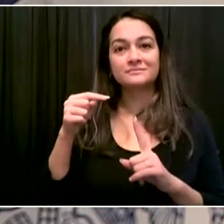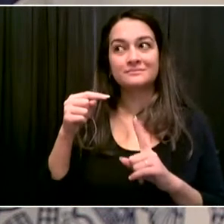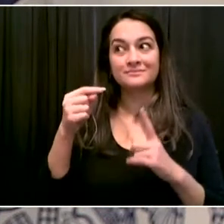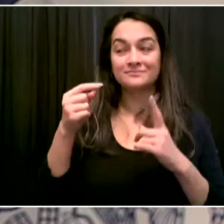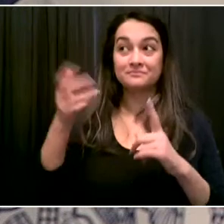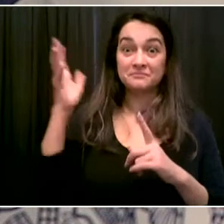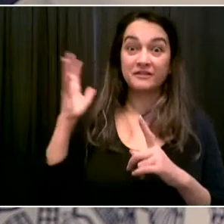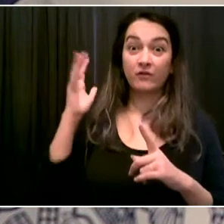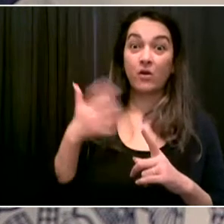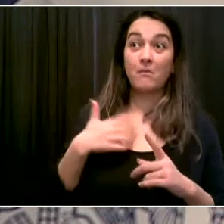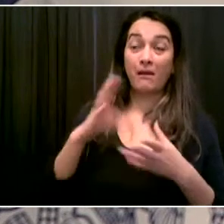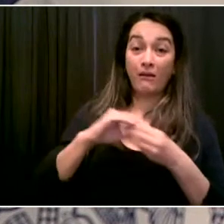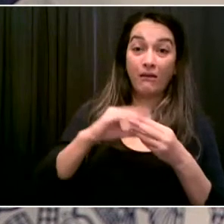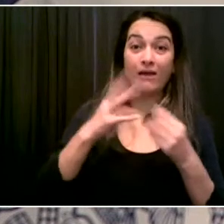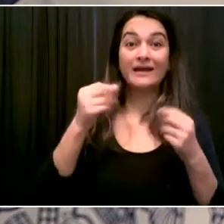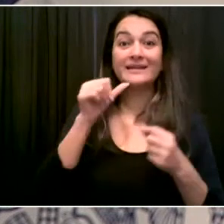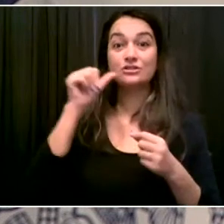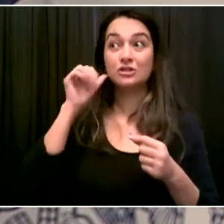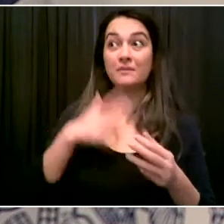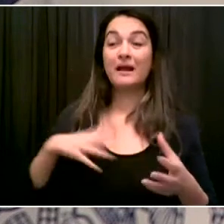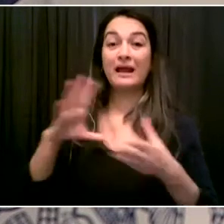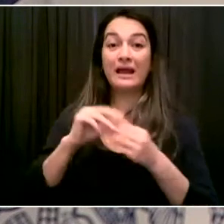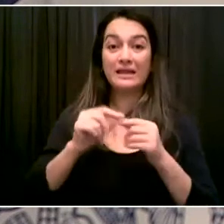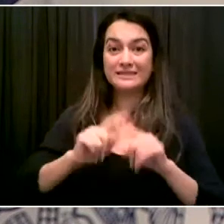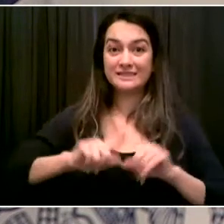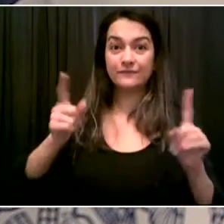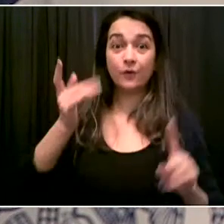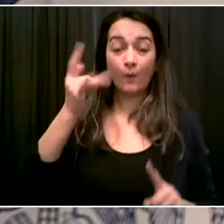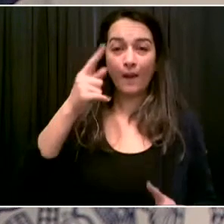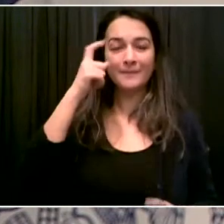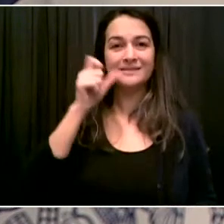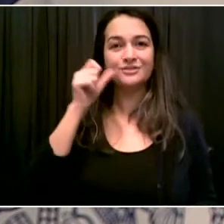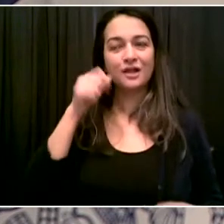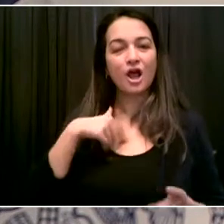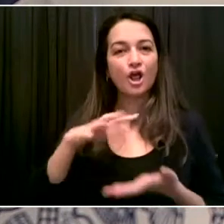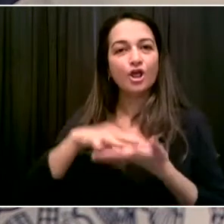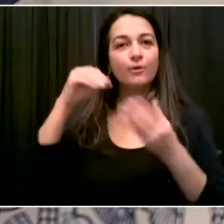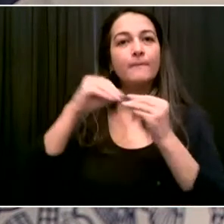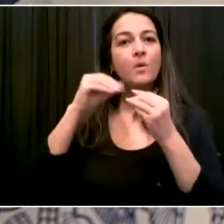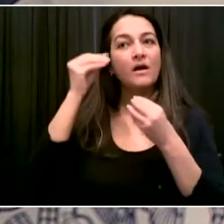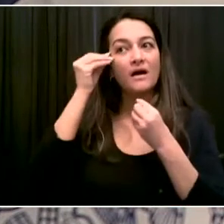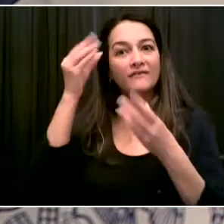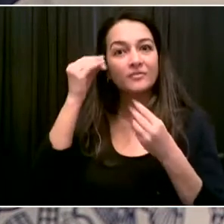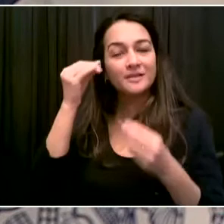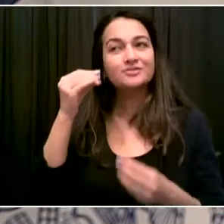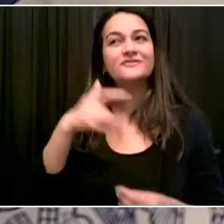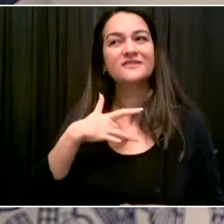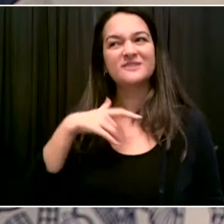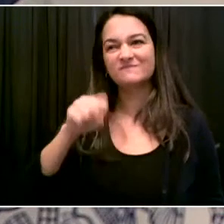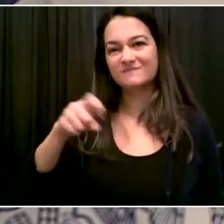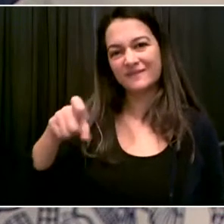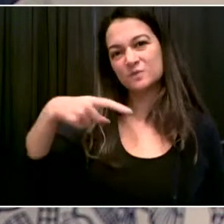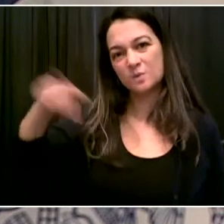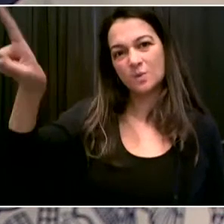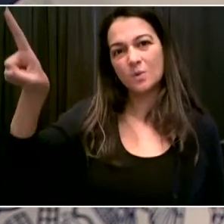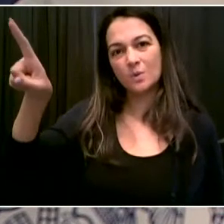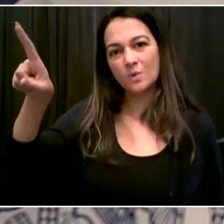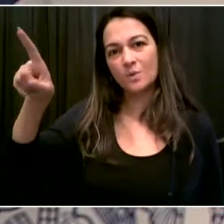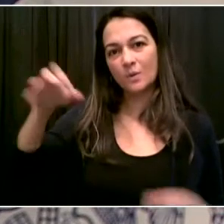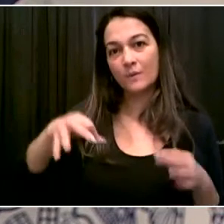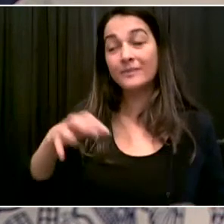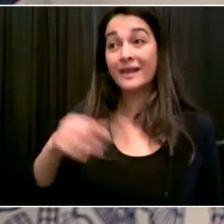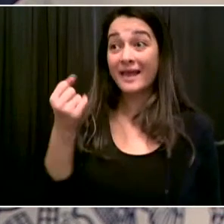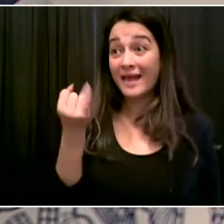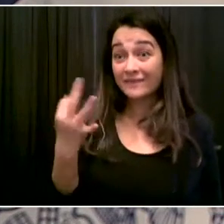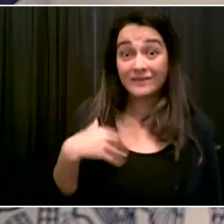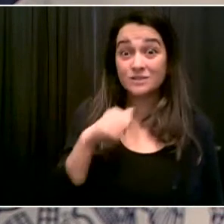with the Attorney General and the investigators. Clearly, there's grounds for prosecution. But the most important thing